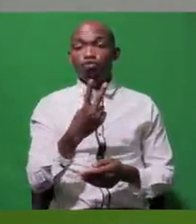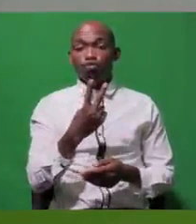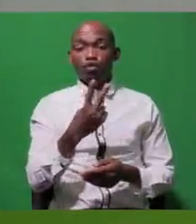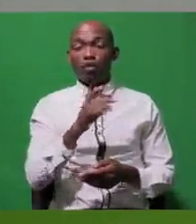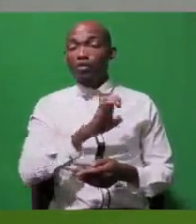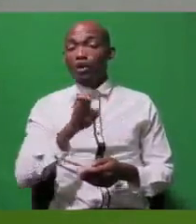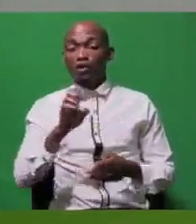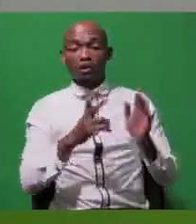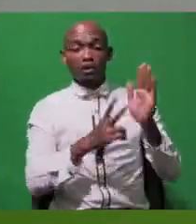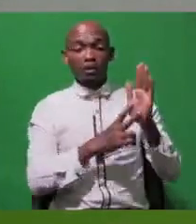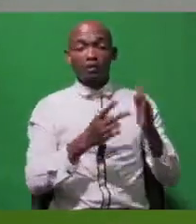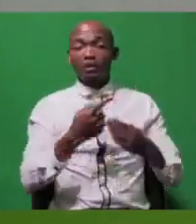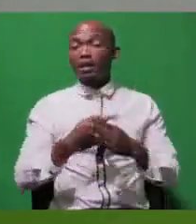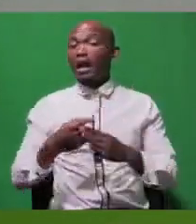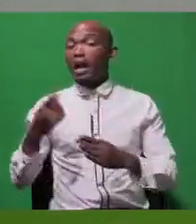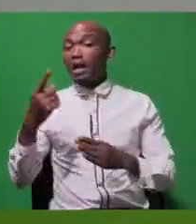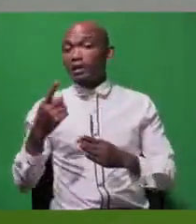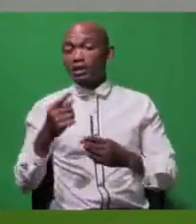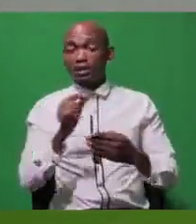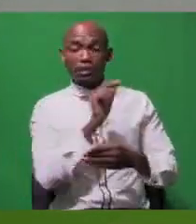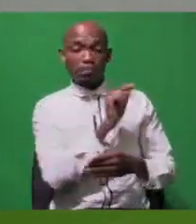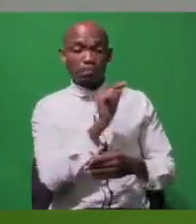2,700, deduct